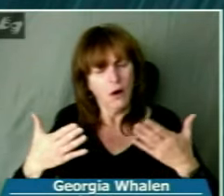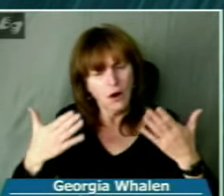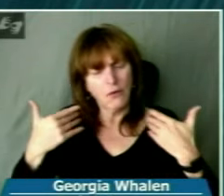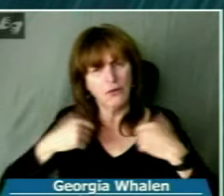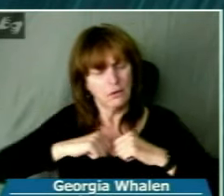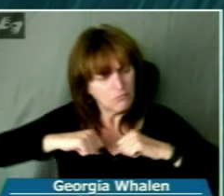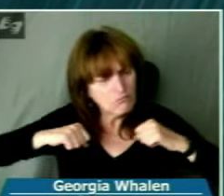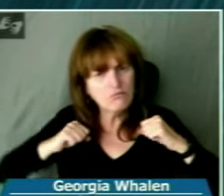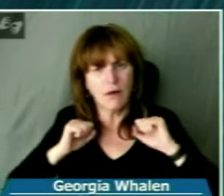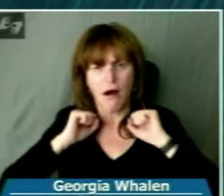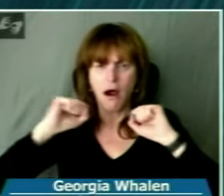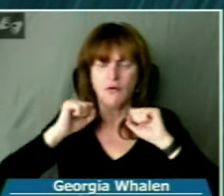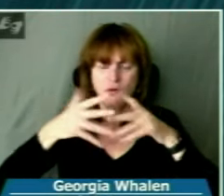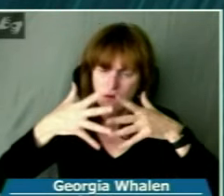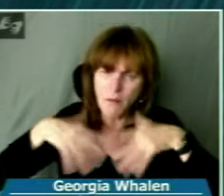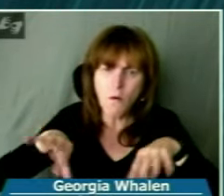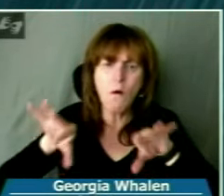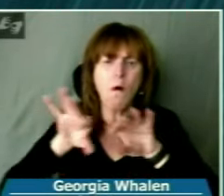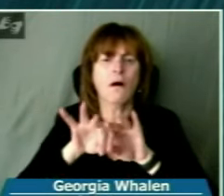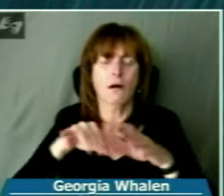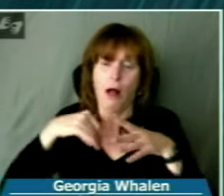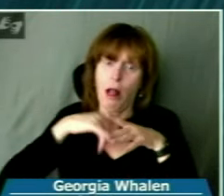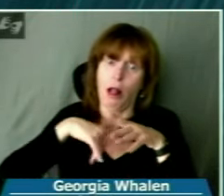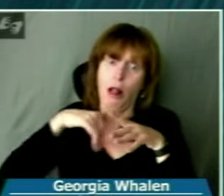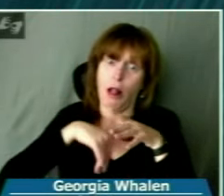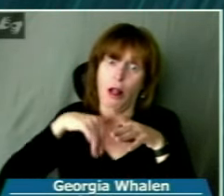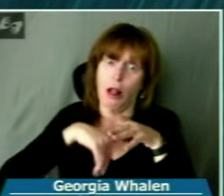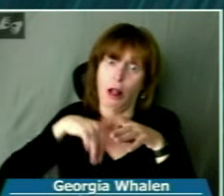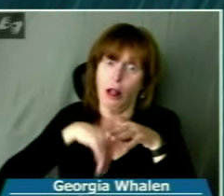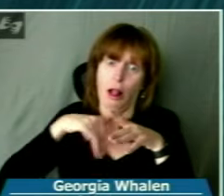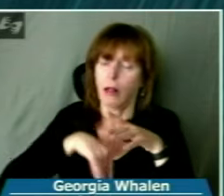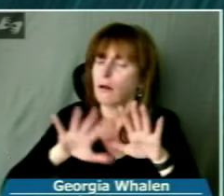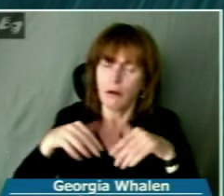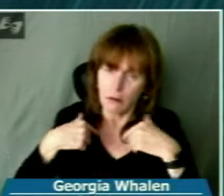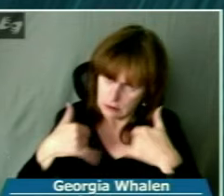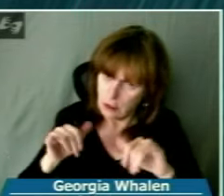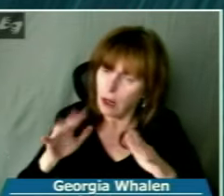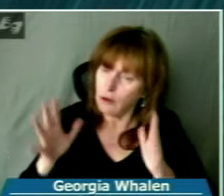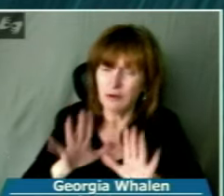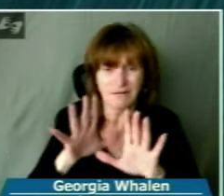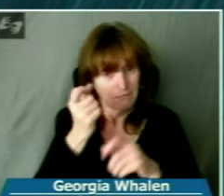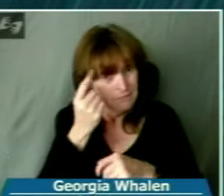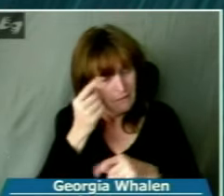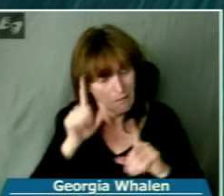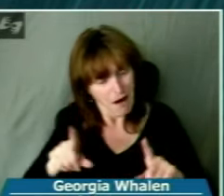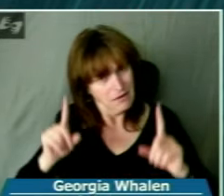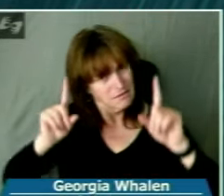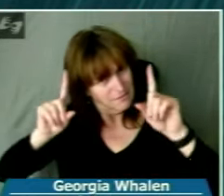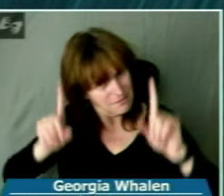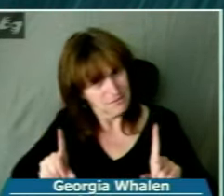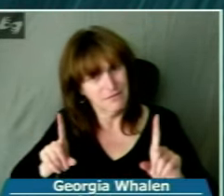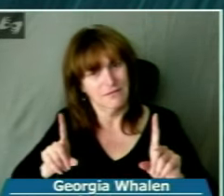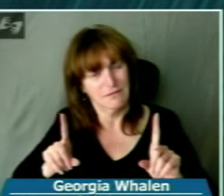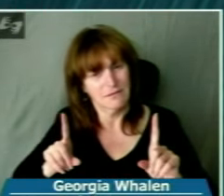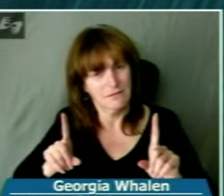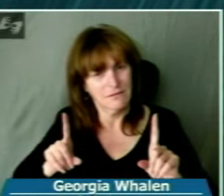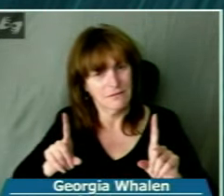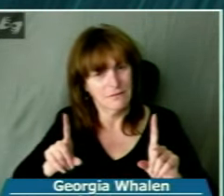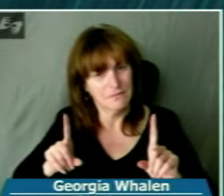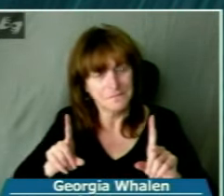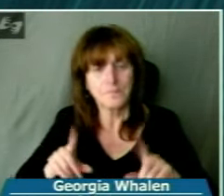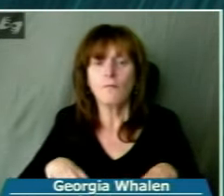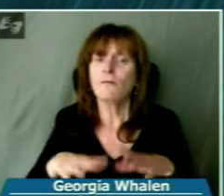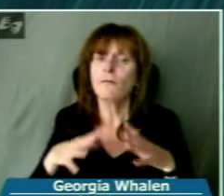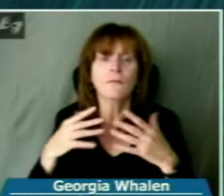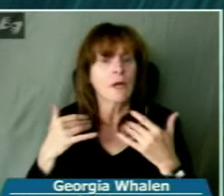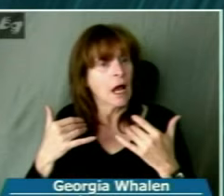less cooped up in our own homes. And so that encouragement is still there. It's to do it safely. And there are, you know, not a huge